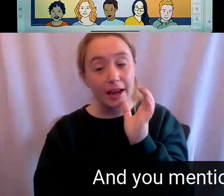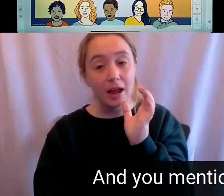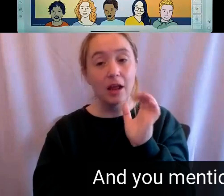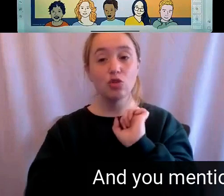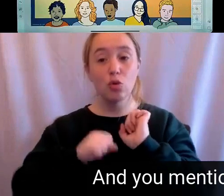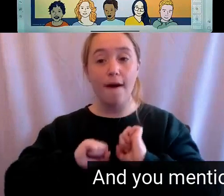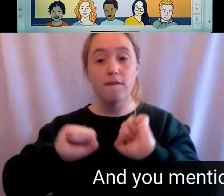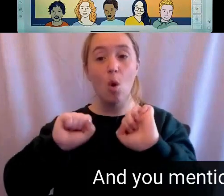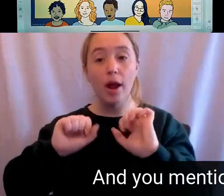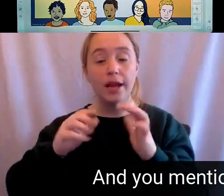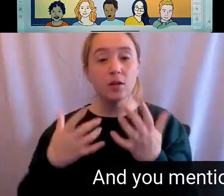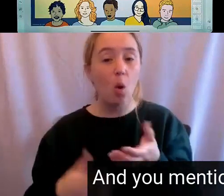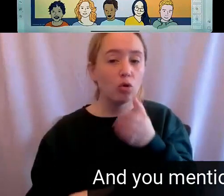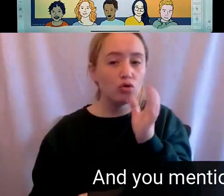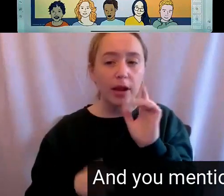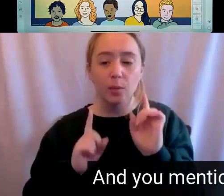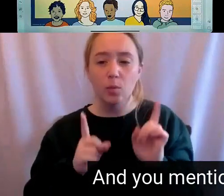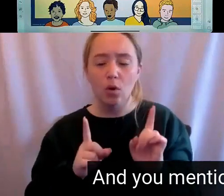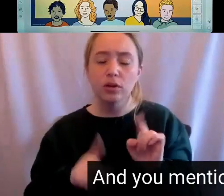And you mentioned something around